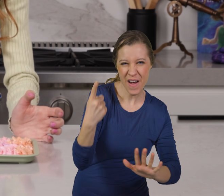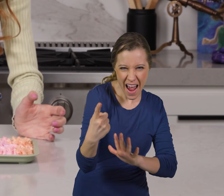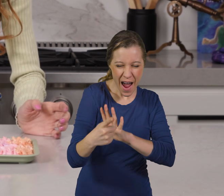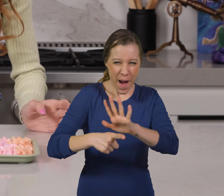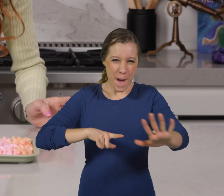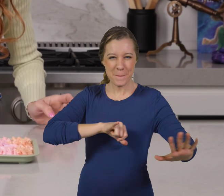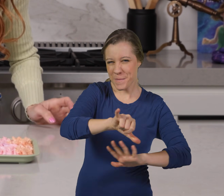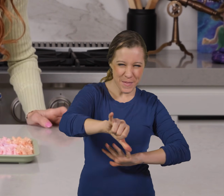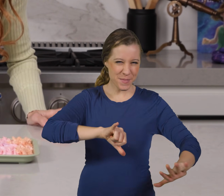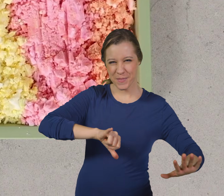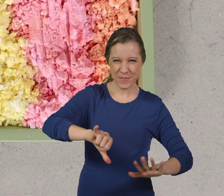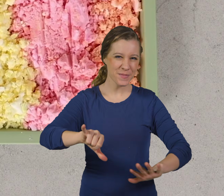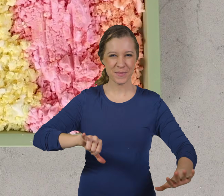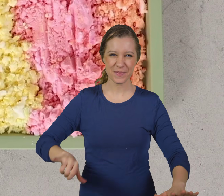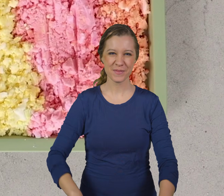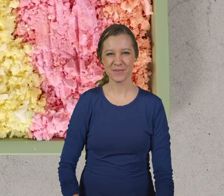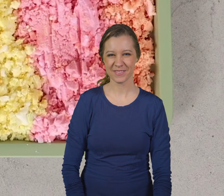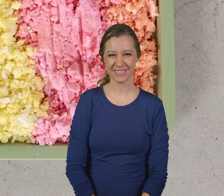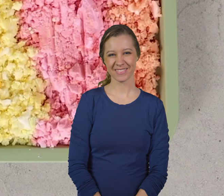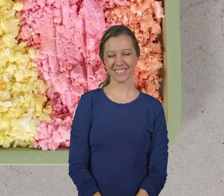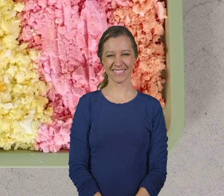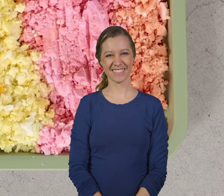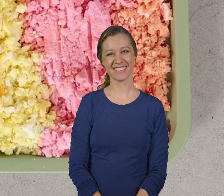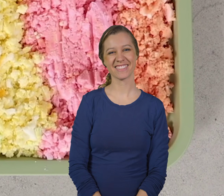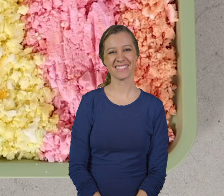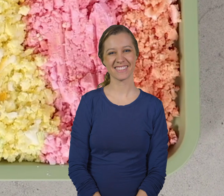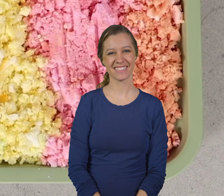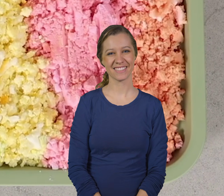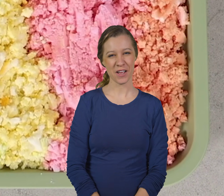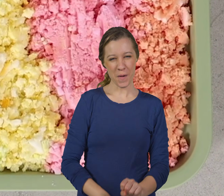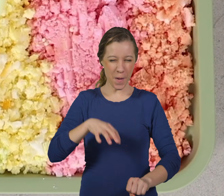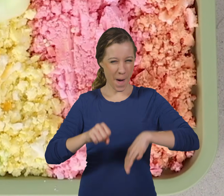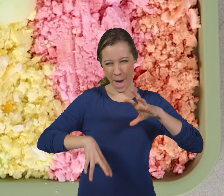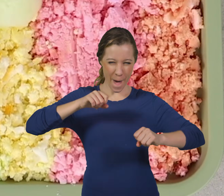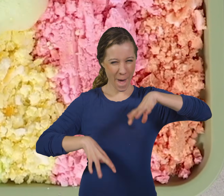3, 2, 1.